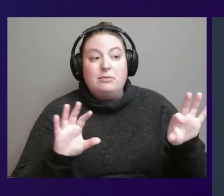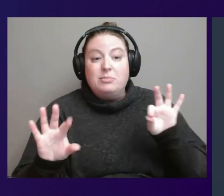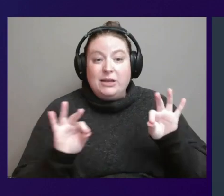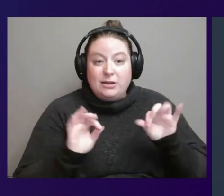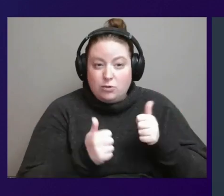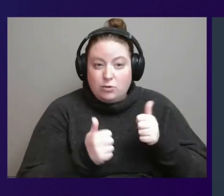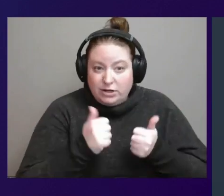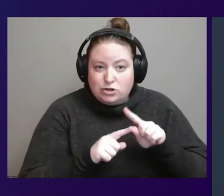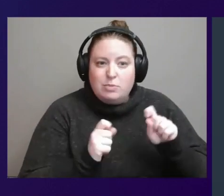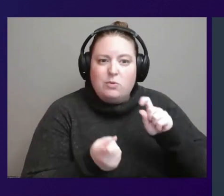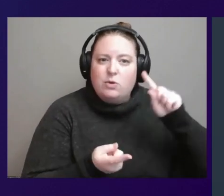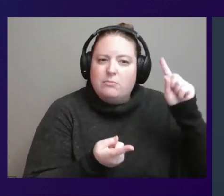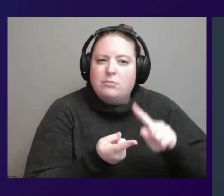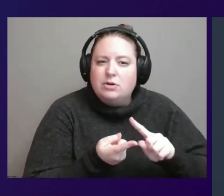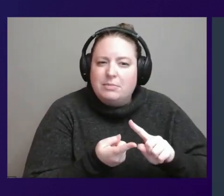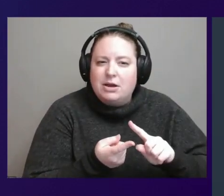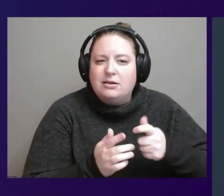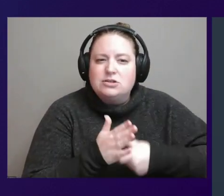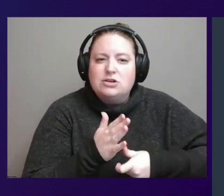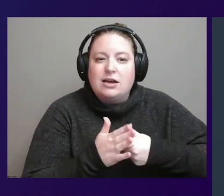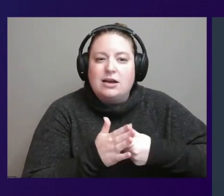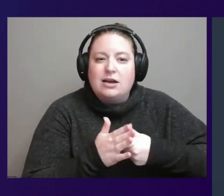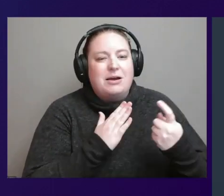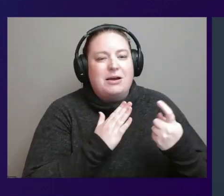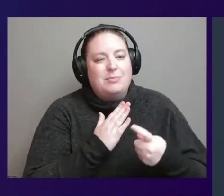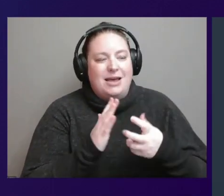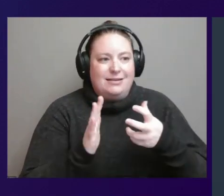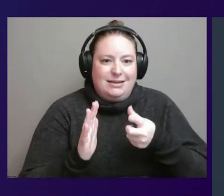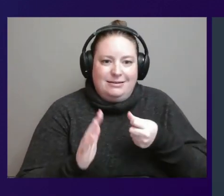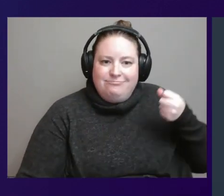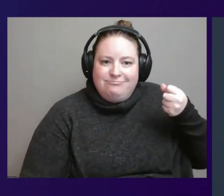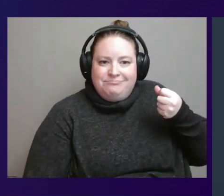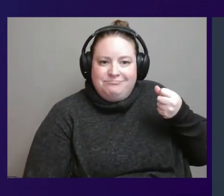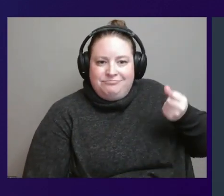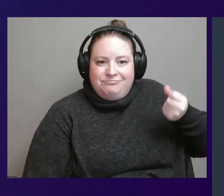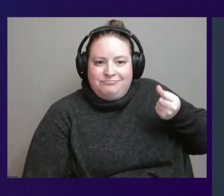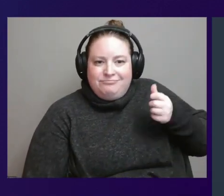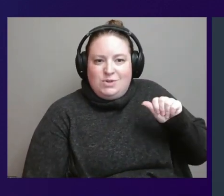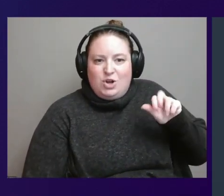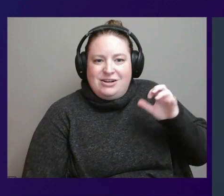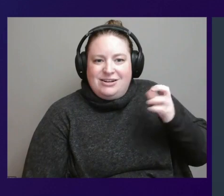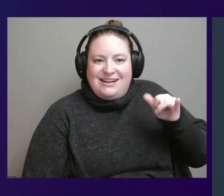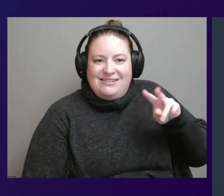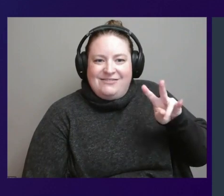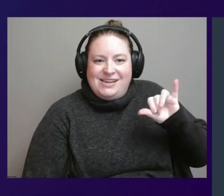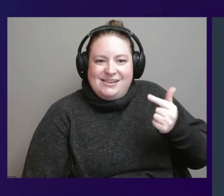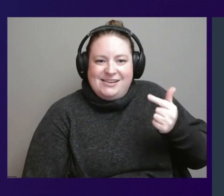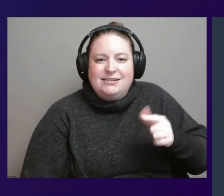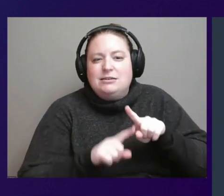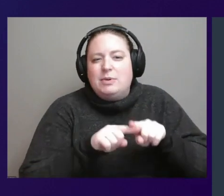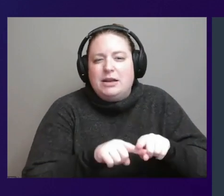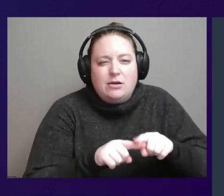by automatically archiving objects, again, based on that last access date.